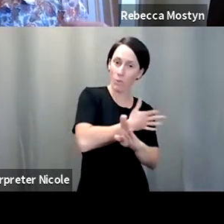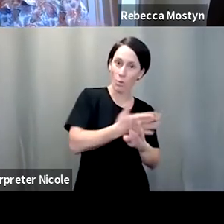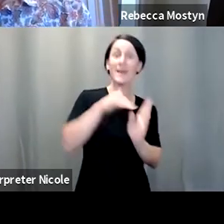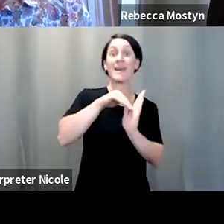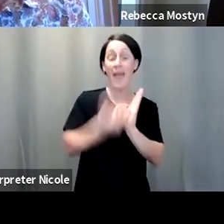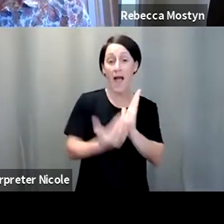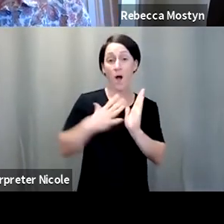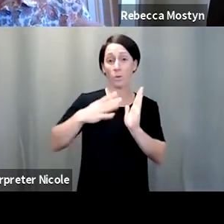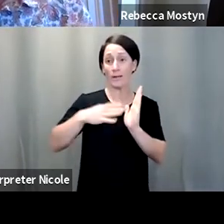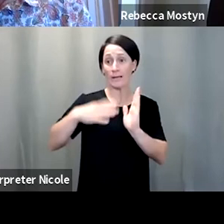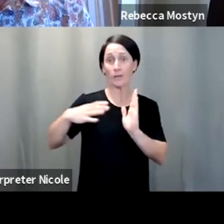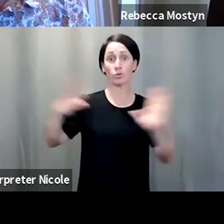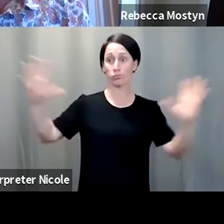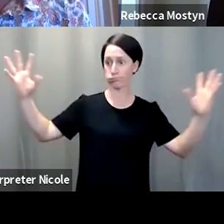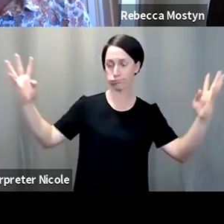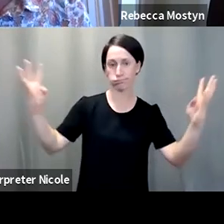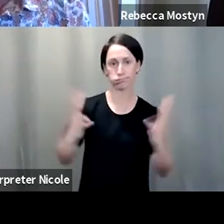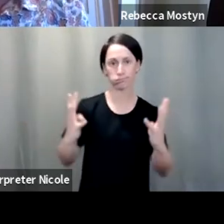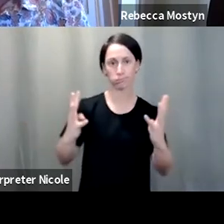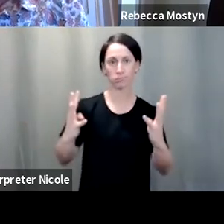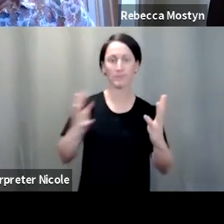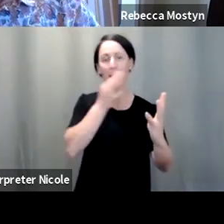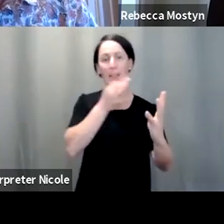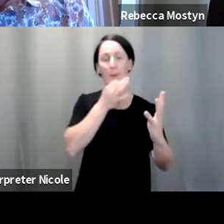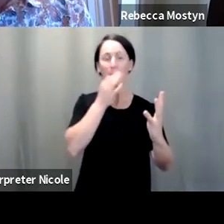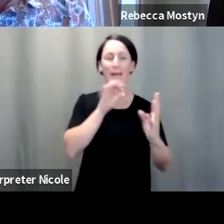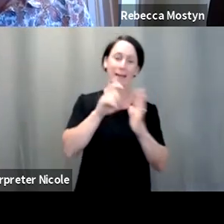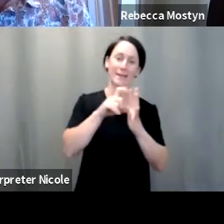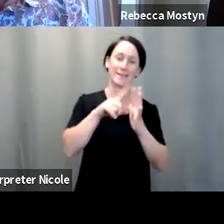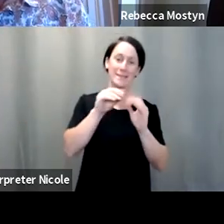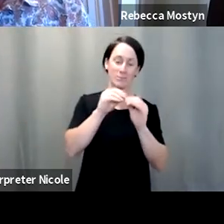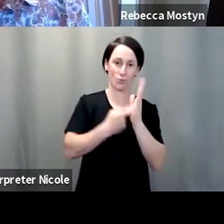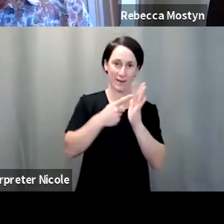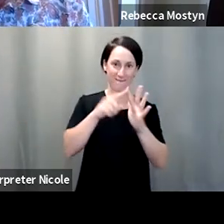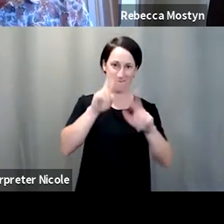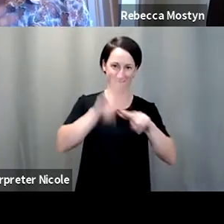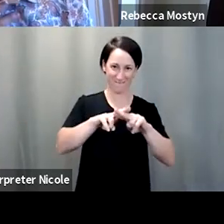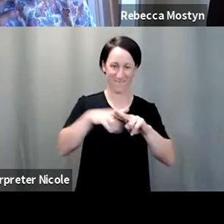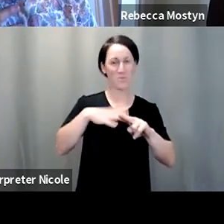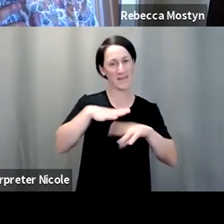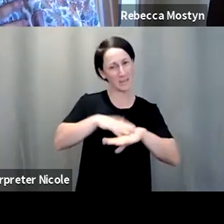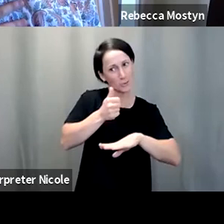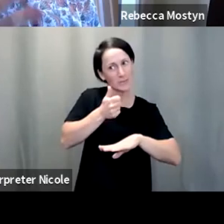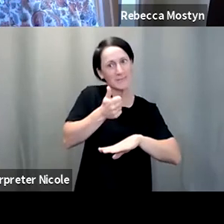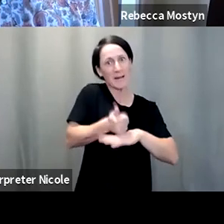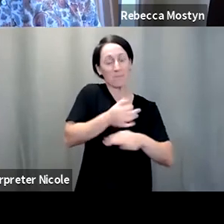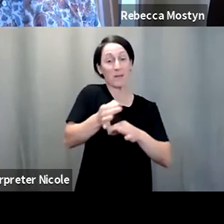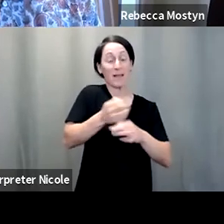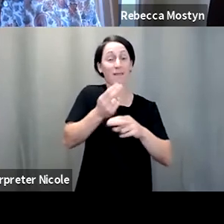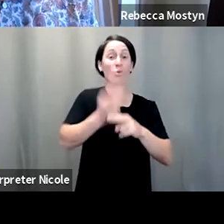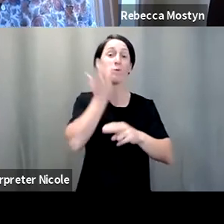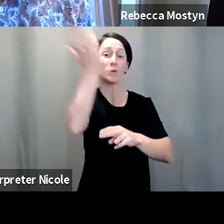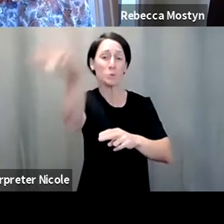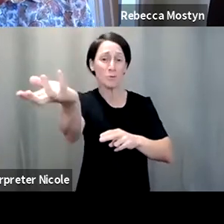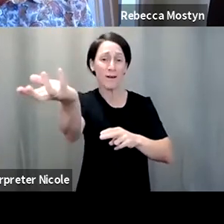and put procedures in place to meet these needs better in the future. And I'm speaking for the US, because in